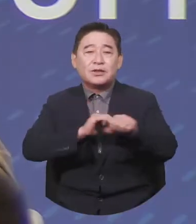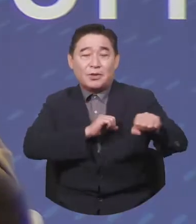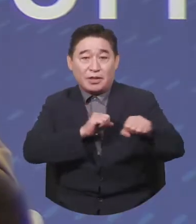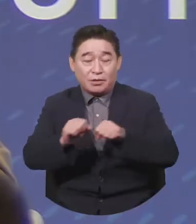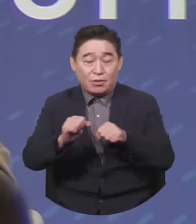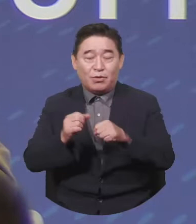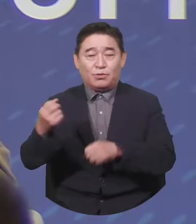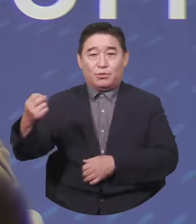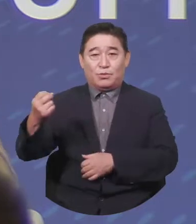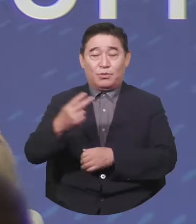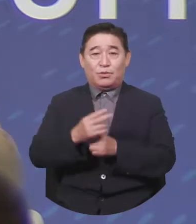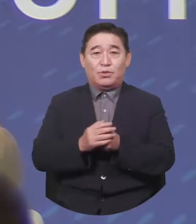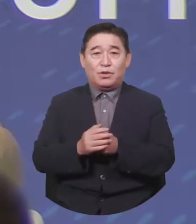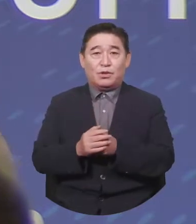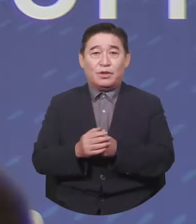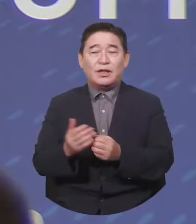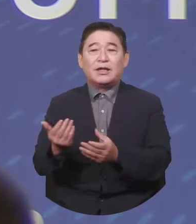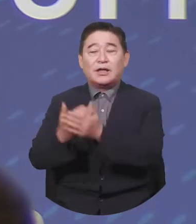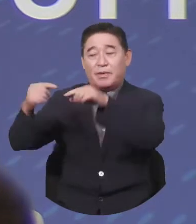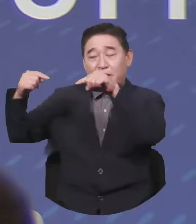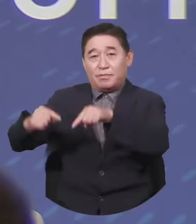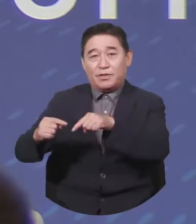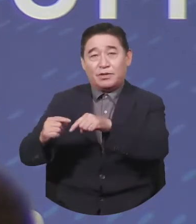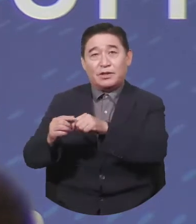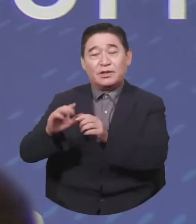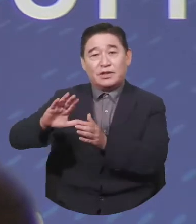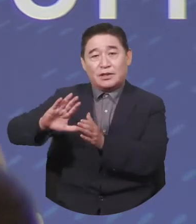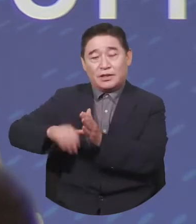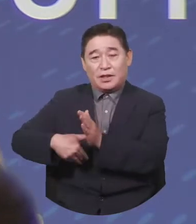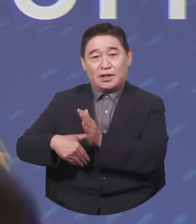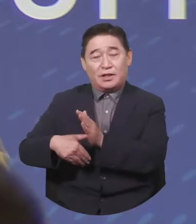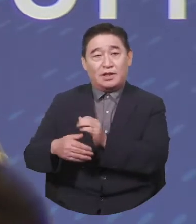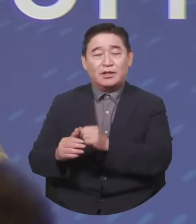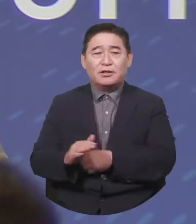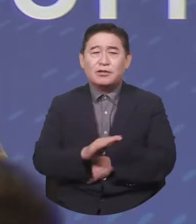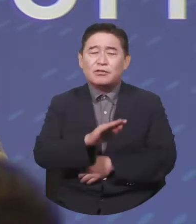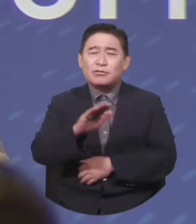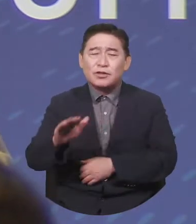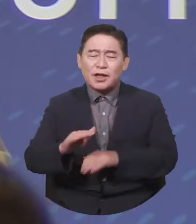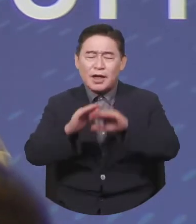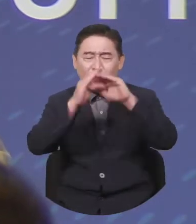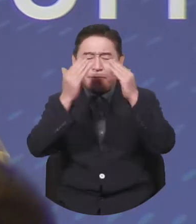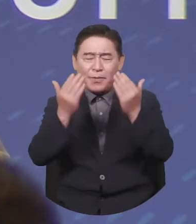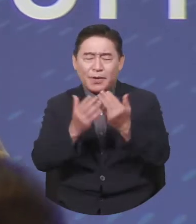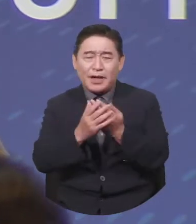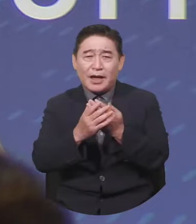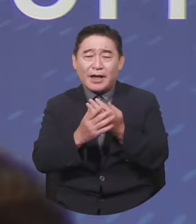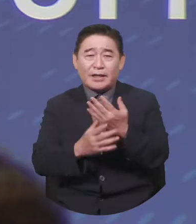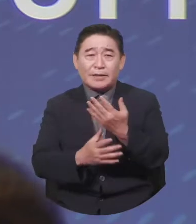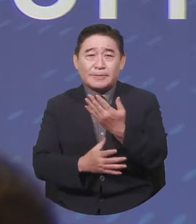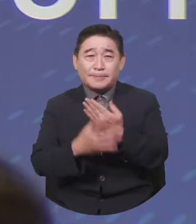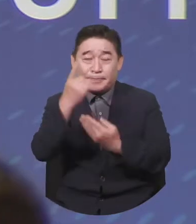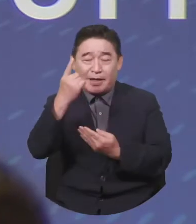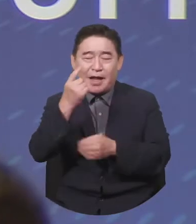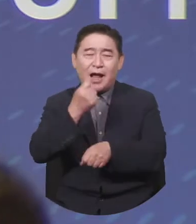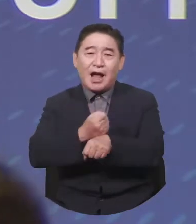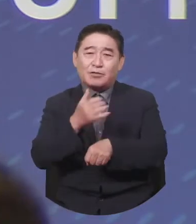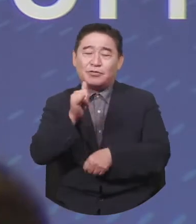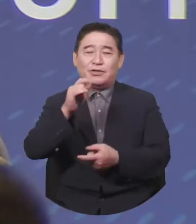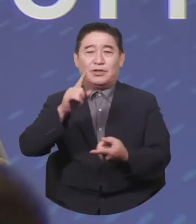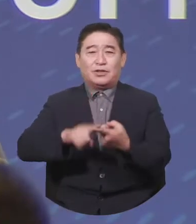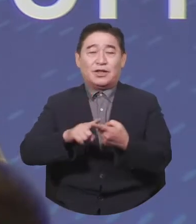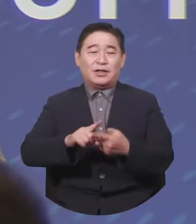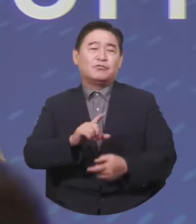issues. So how can they put together into one single box in the name of the integrated approach? So all